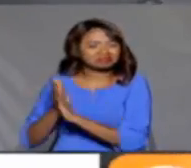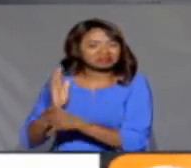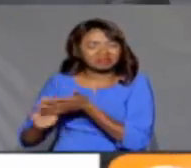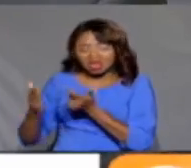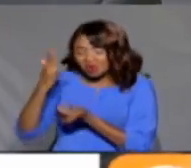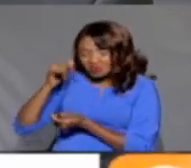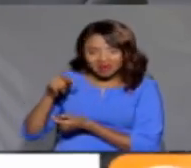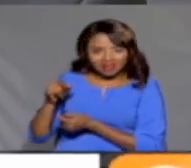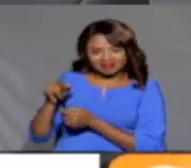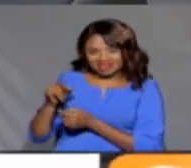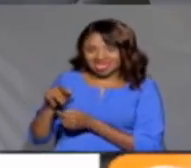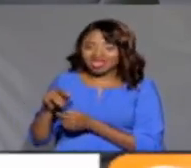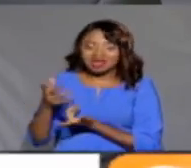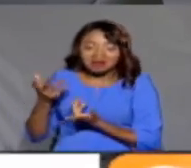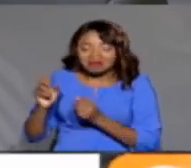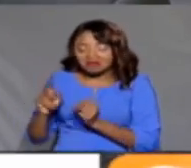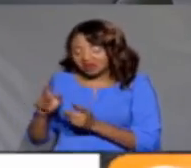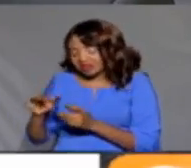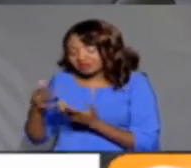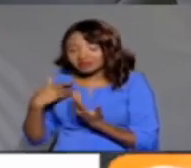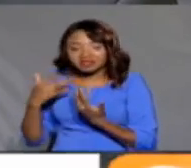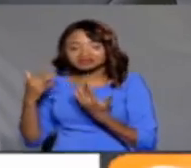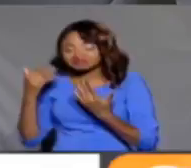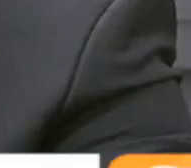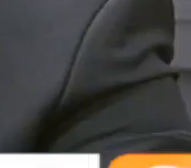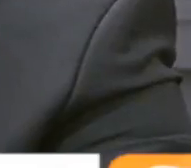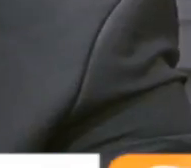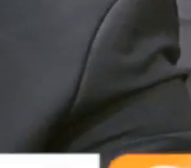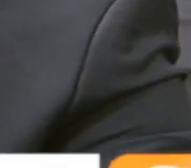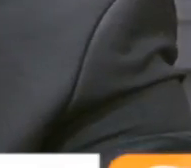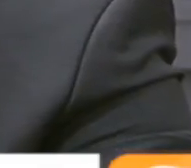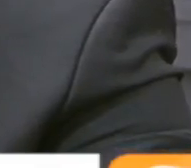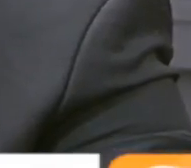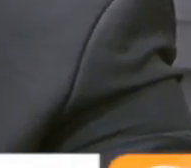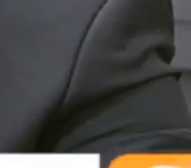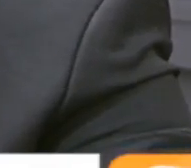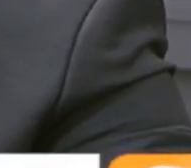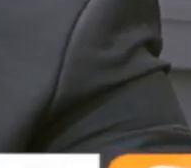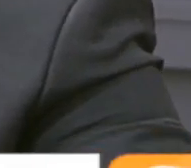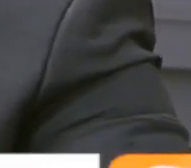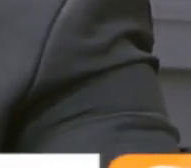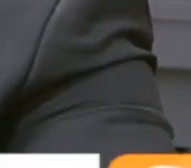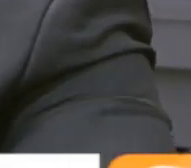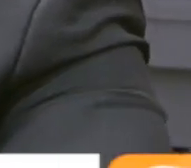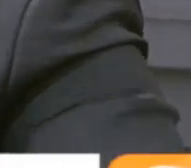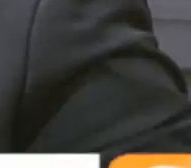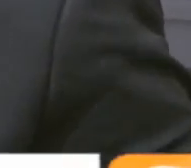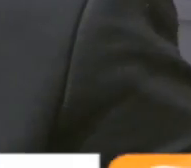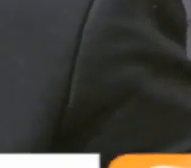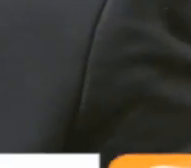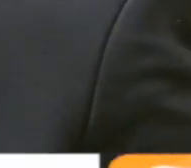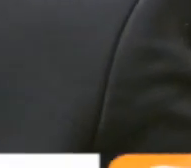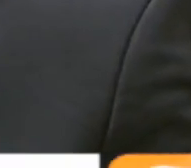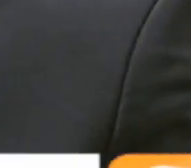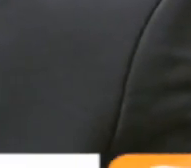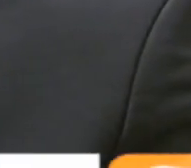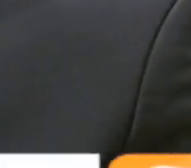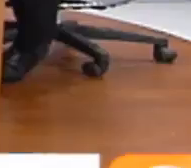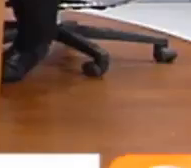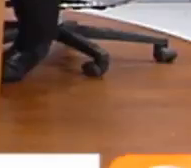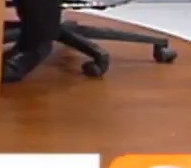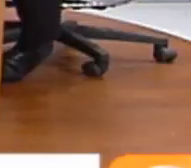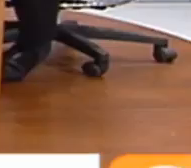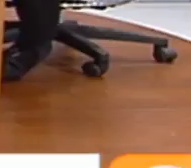are he to ngoje BBI? Yeah. Even then, they have not even read it. Even then, you have not seen that BBI. You don't even know what it is. Well, and we need